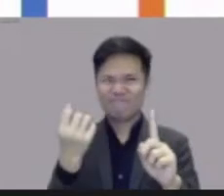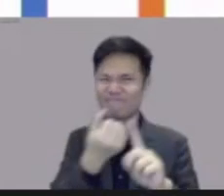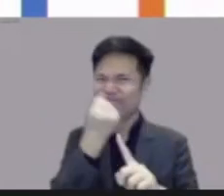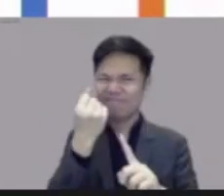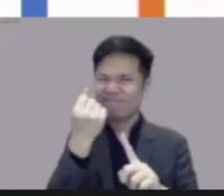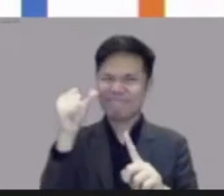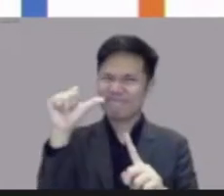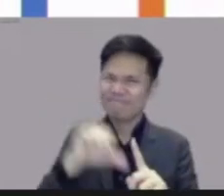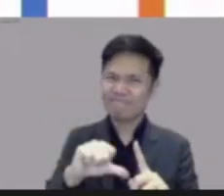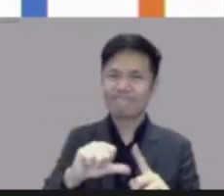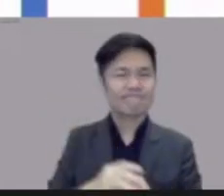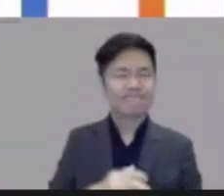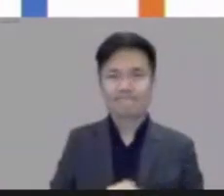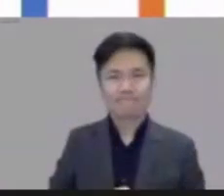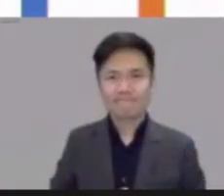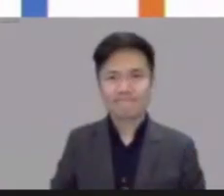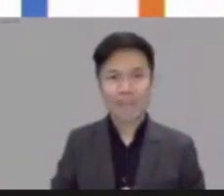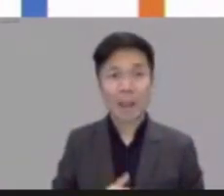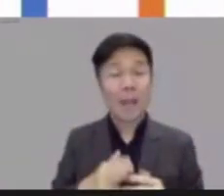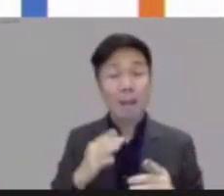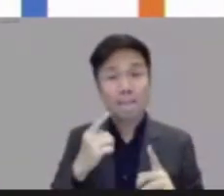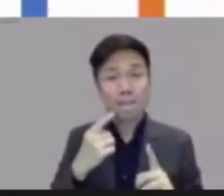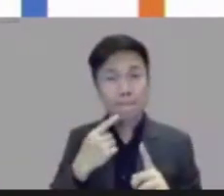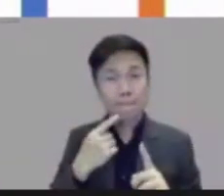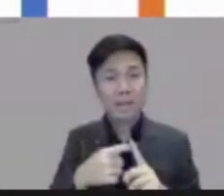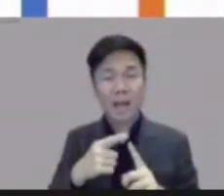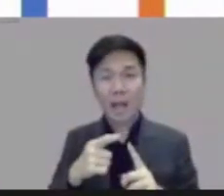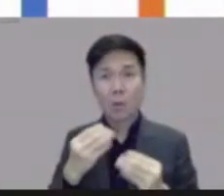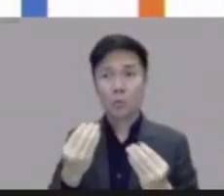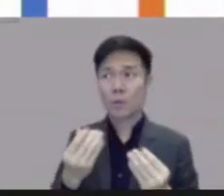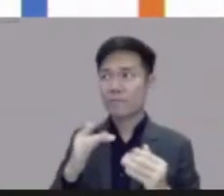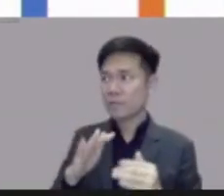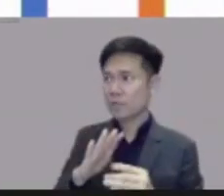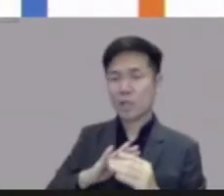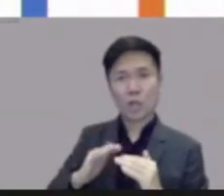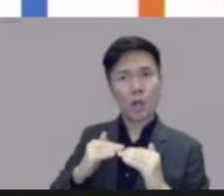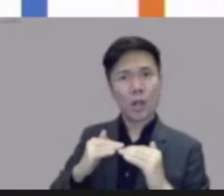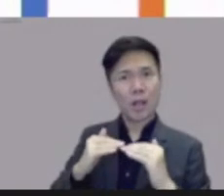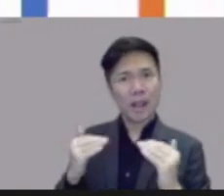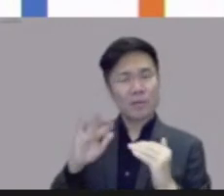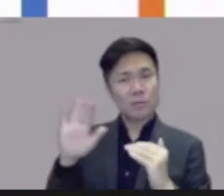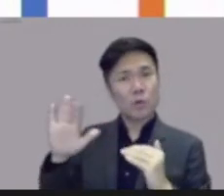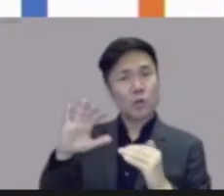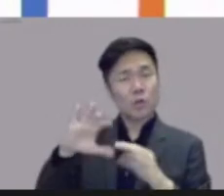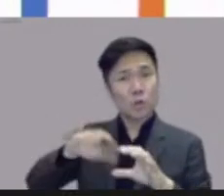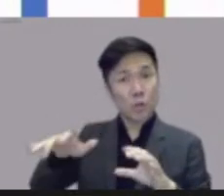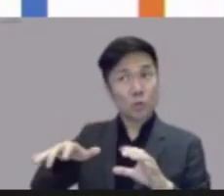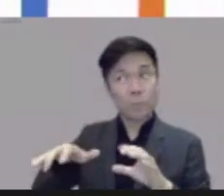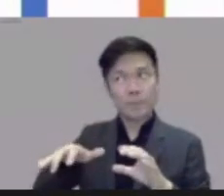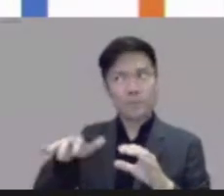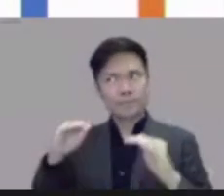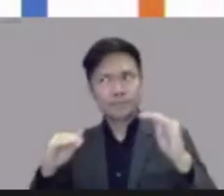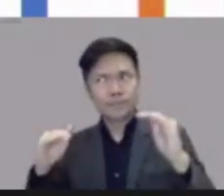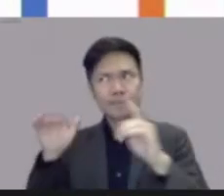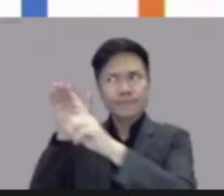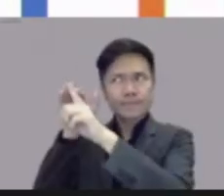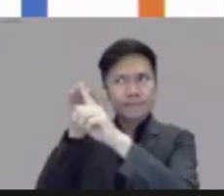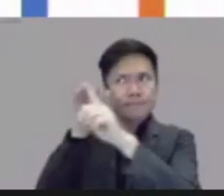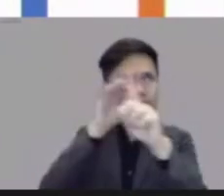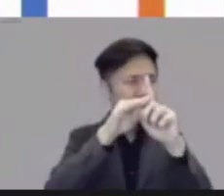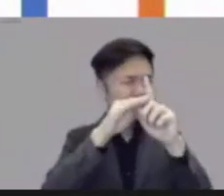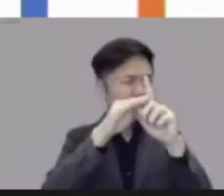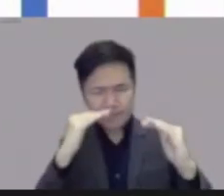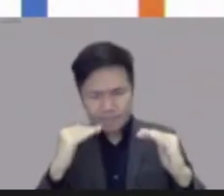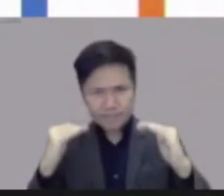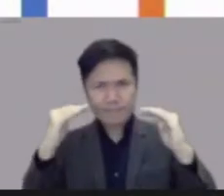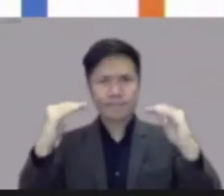principles on environmental rights at the national level and there's a direct relationship between these two variables the